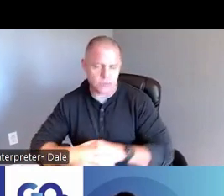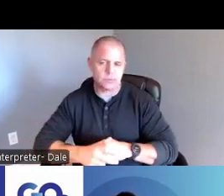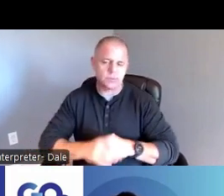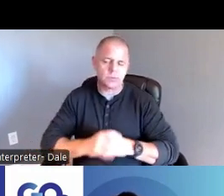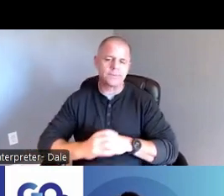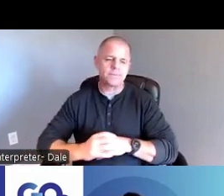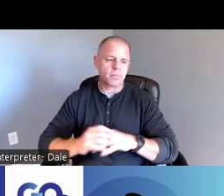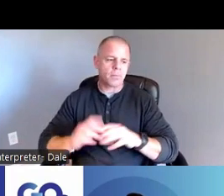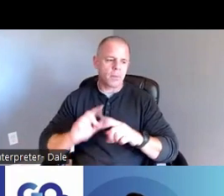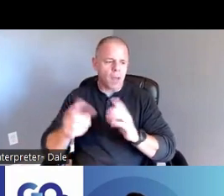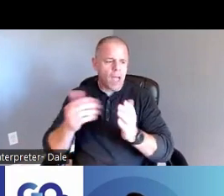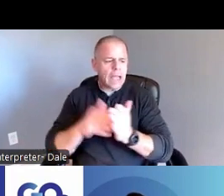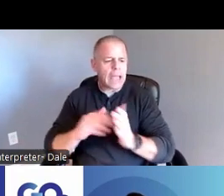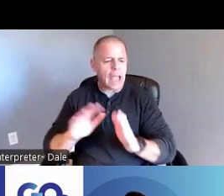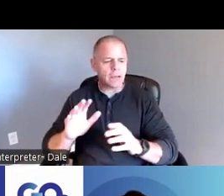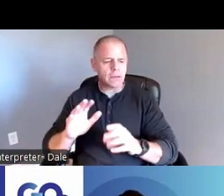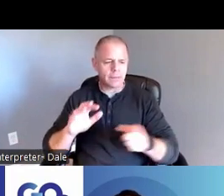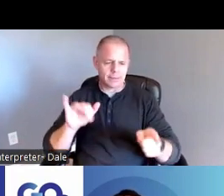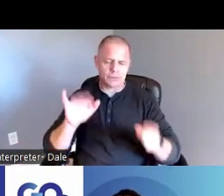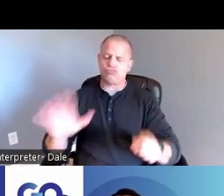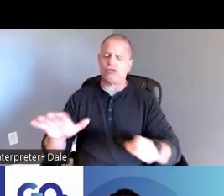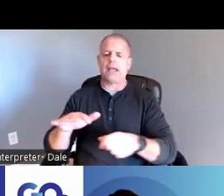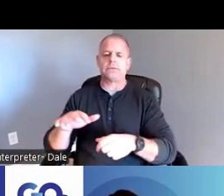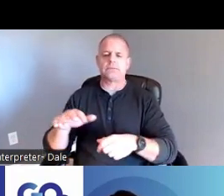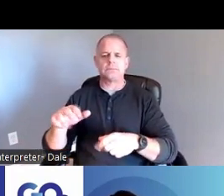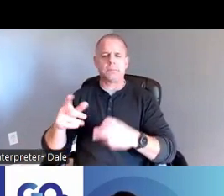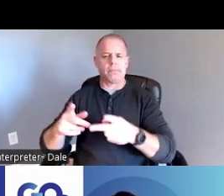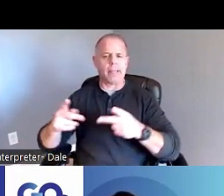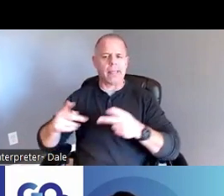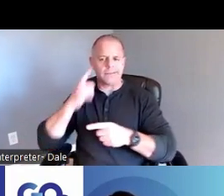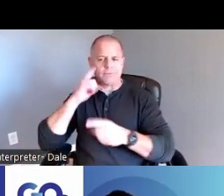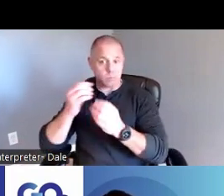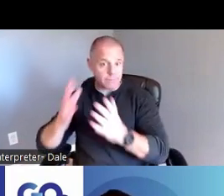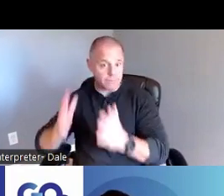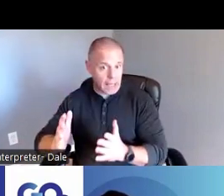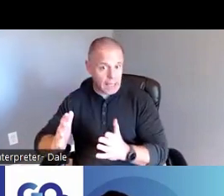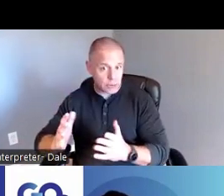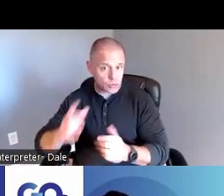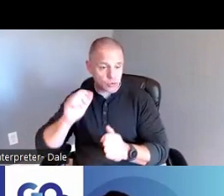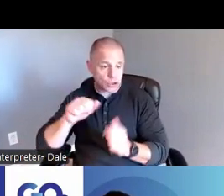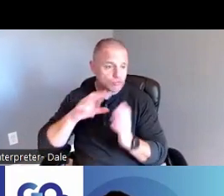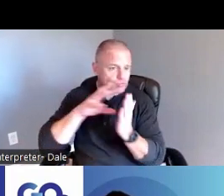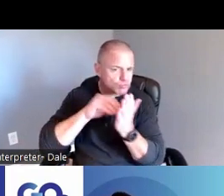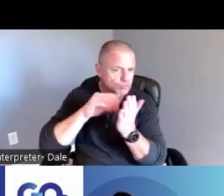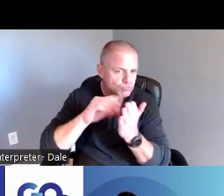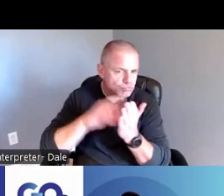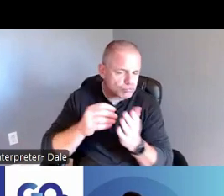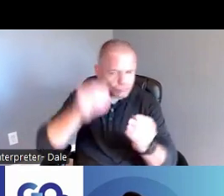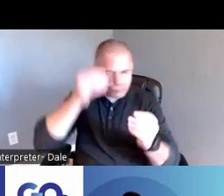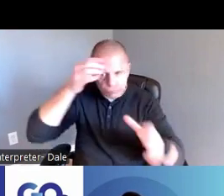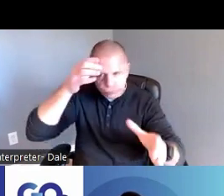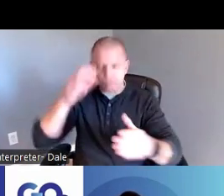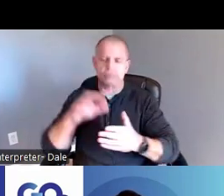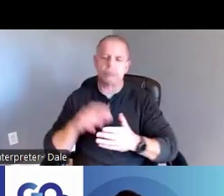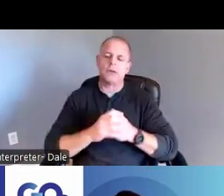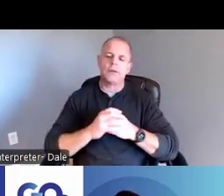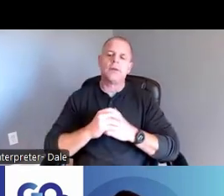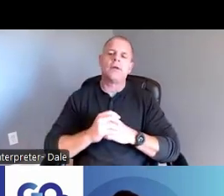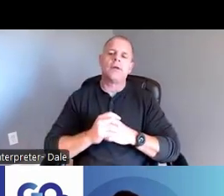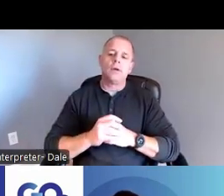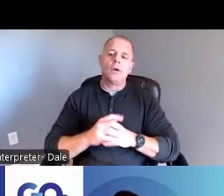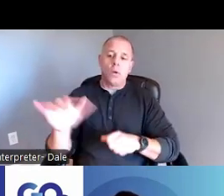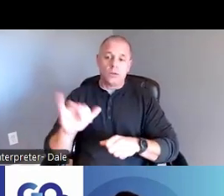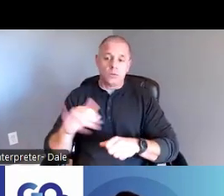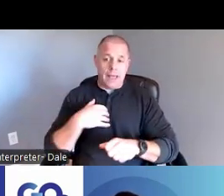But again, a great space for providers to be able to further educate themselves. We also have a